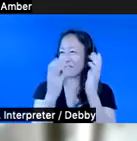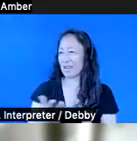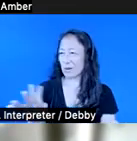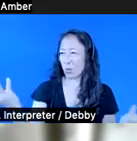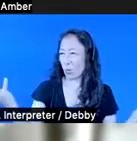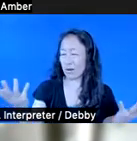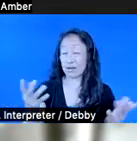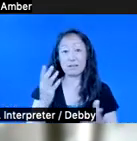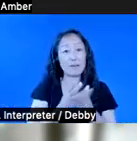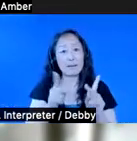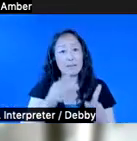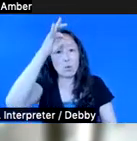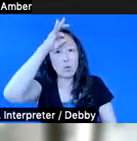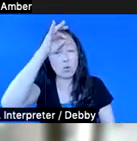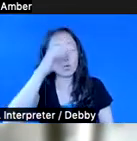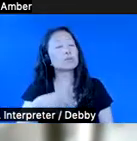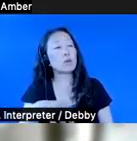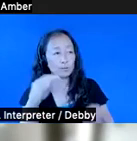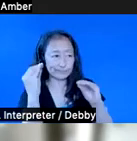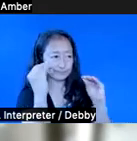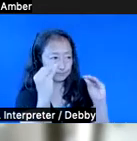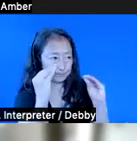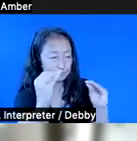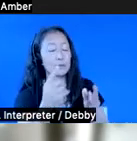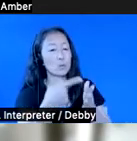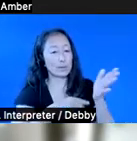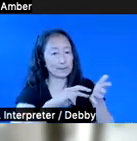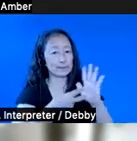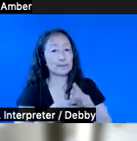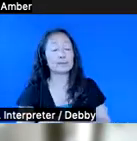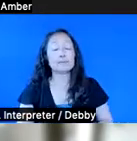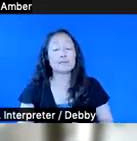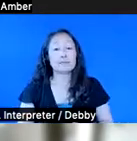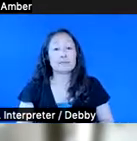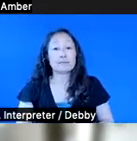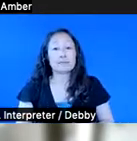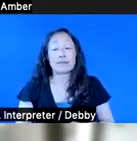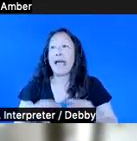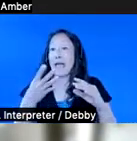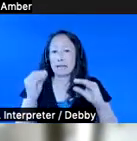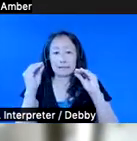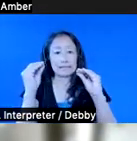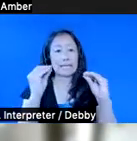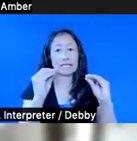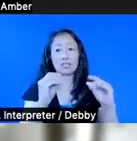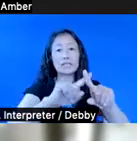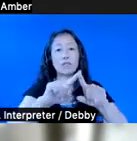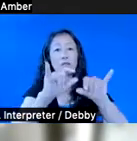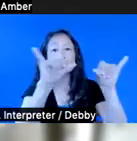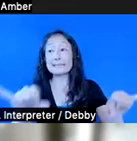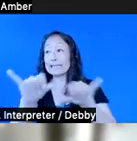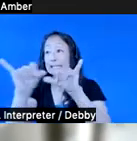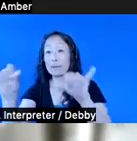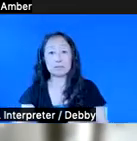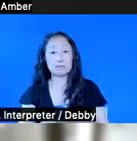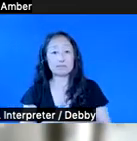also those systems, so that the systems also know how, you know, how much you can